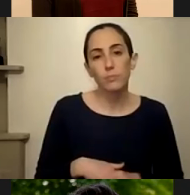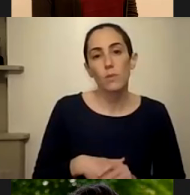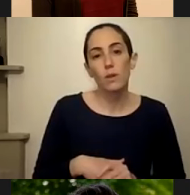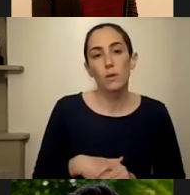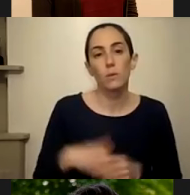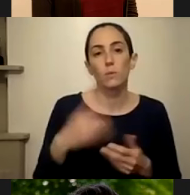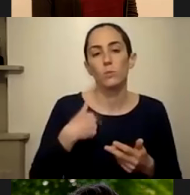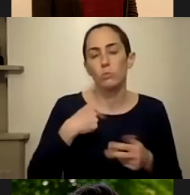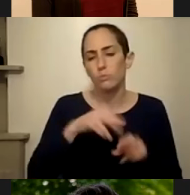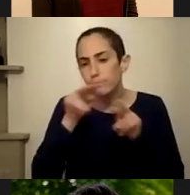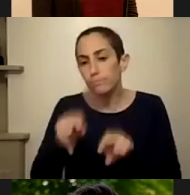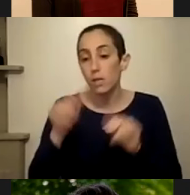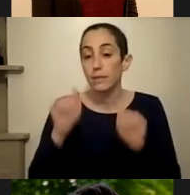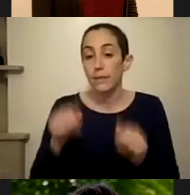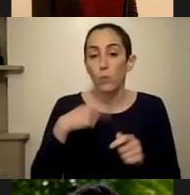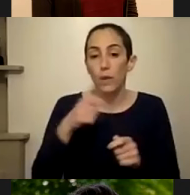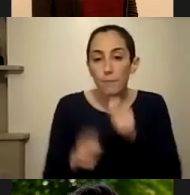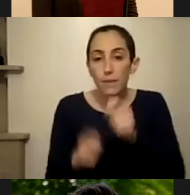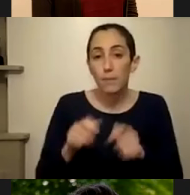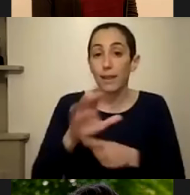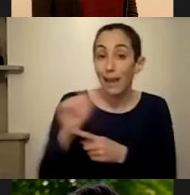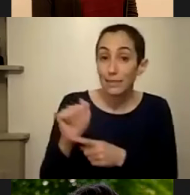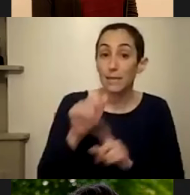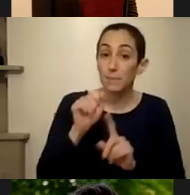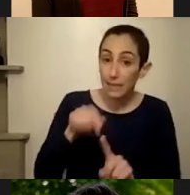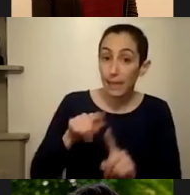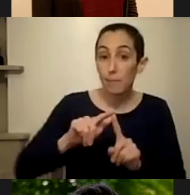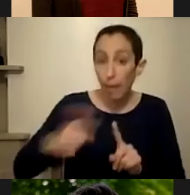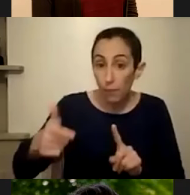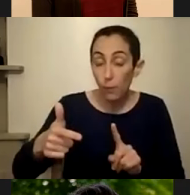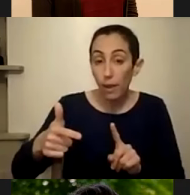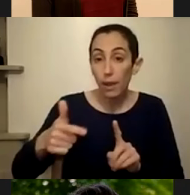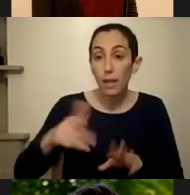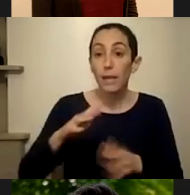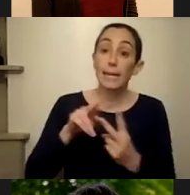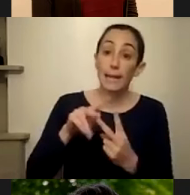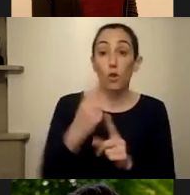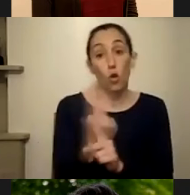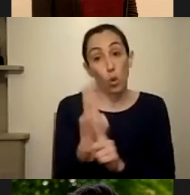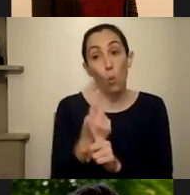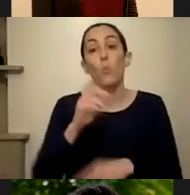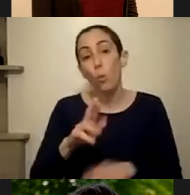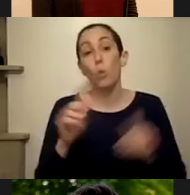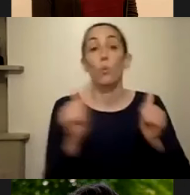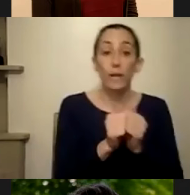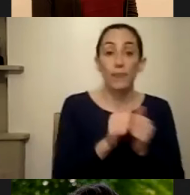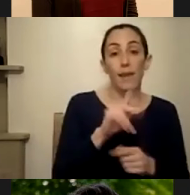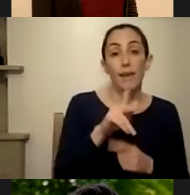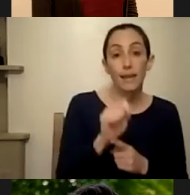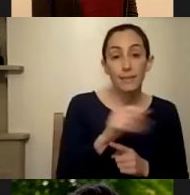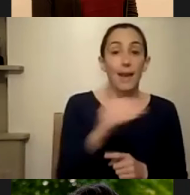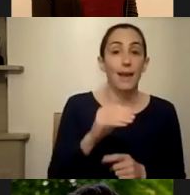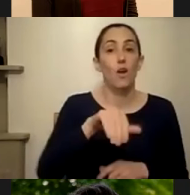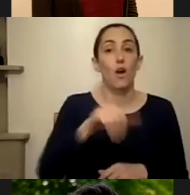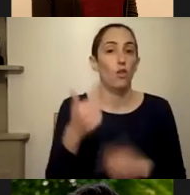can manipulate the calcium signaling pathway by itself or together with AKT and other non-signaling pathways